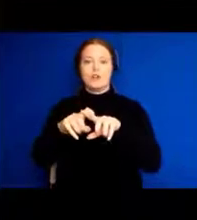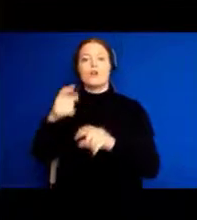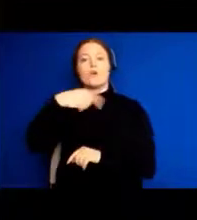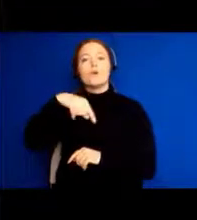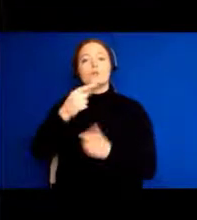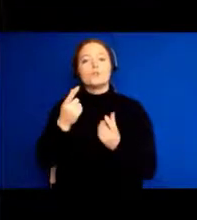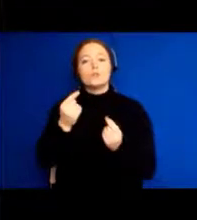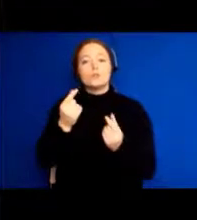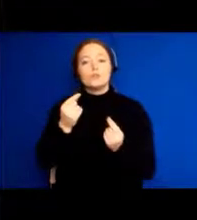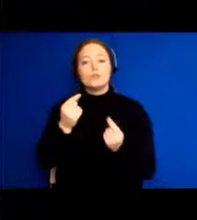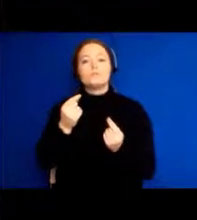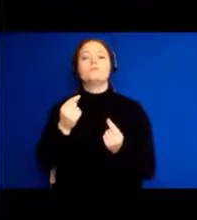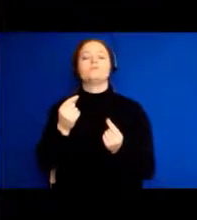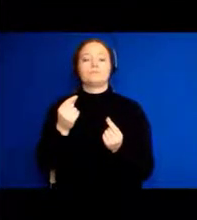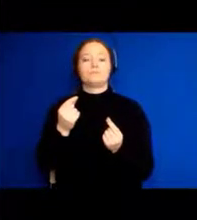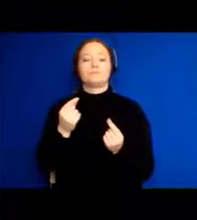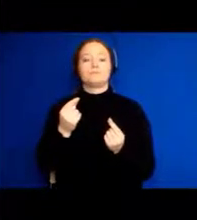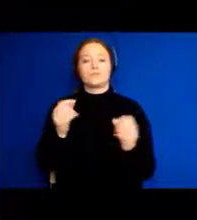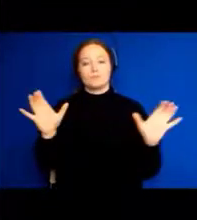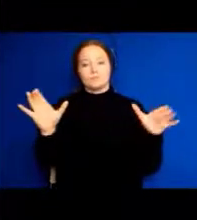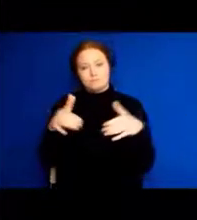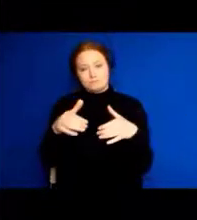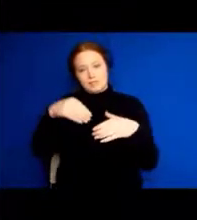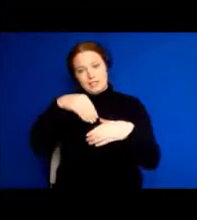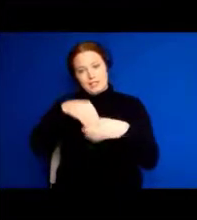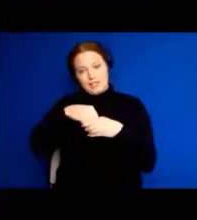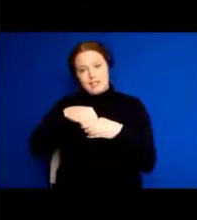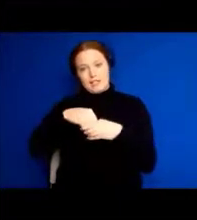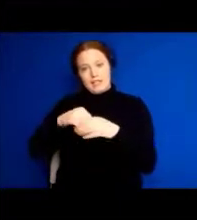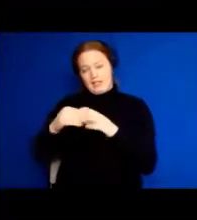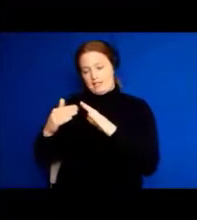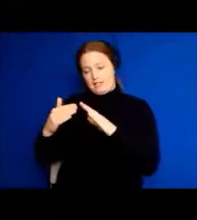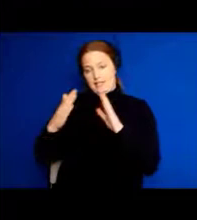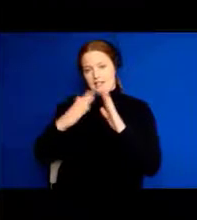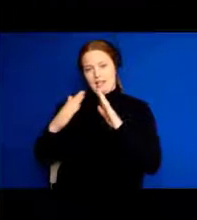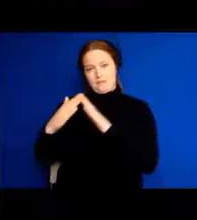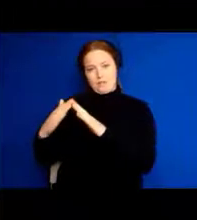we had a session, well, it was four different sessions there,